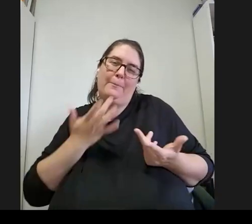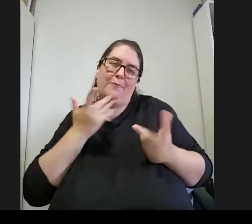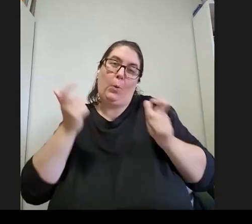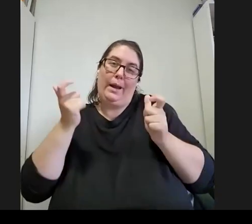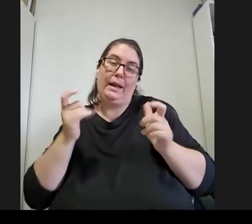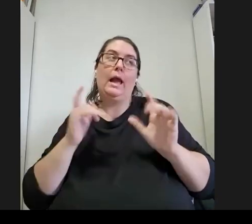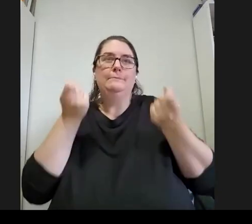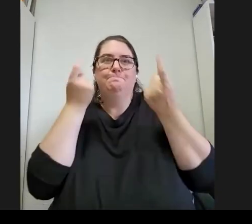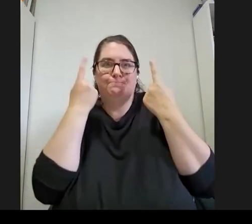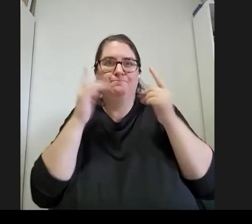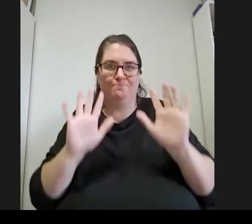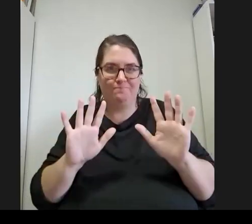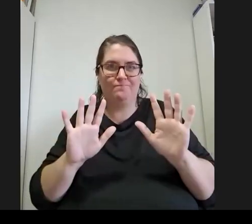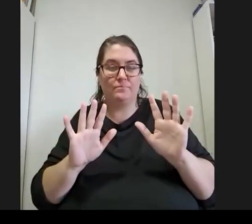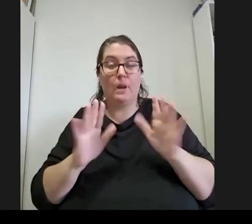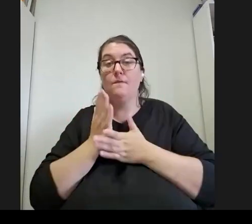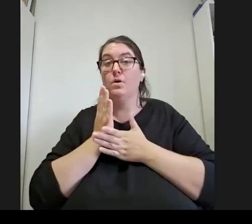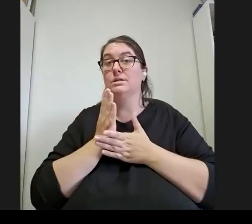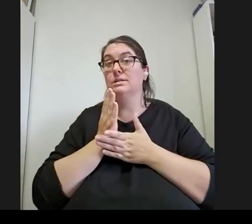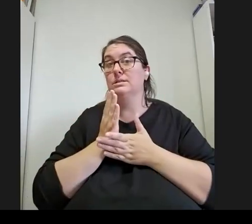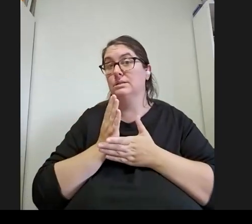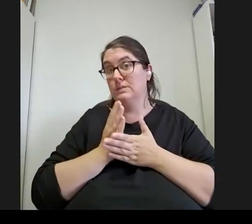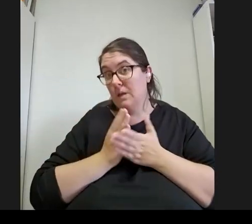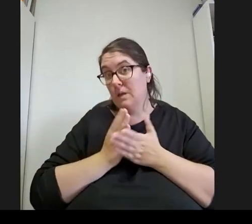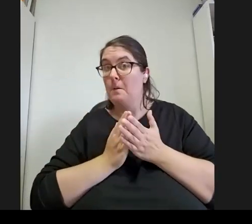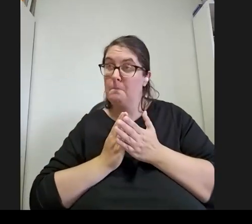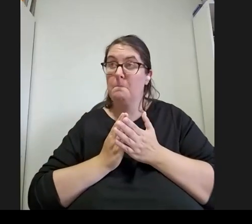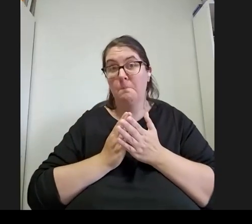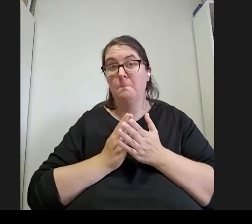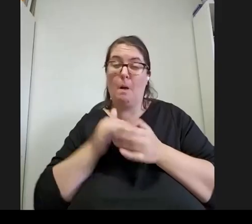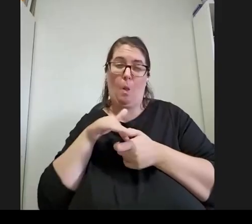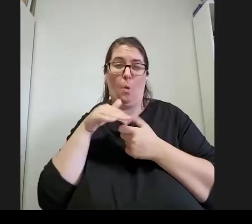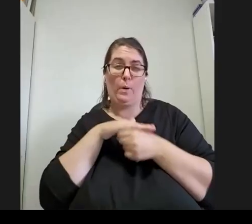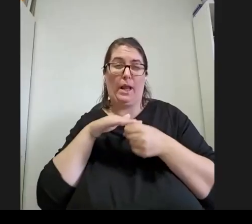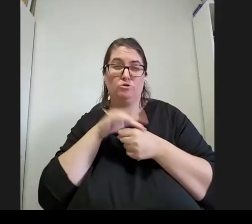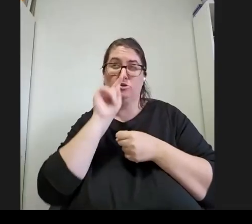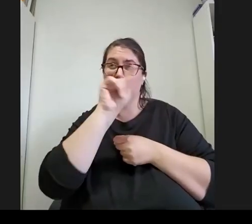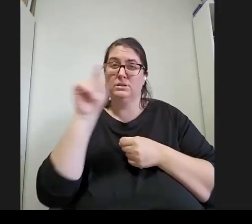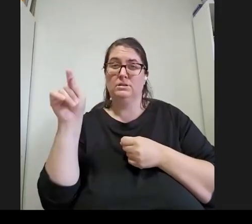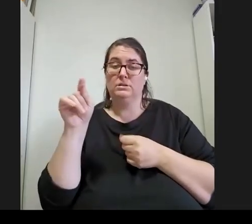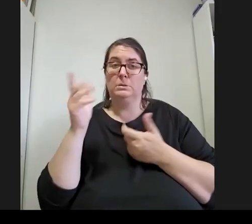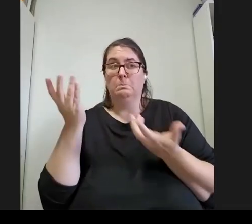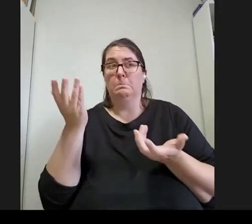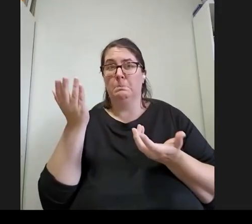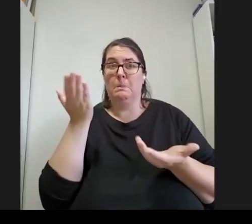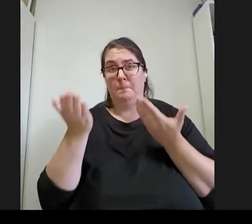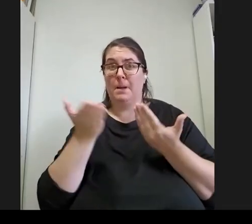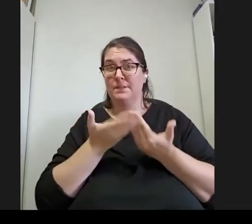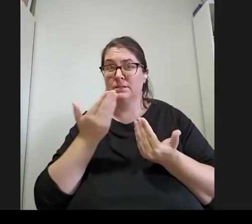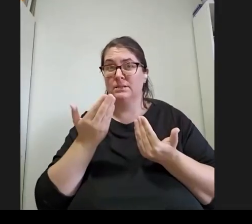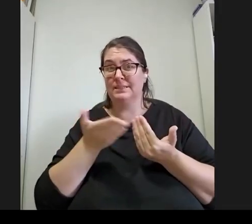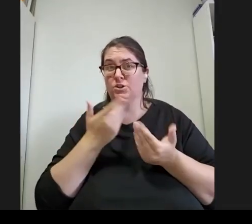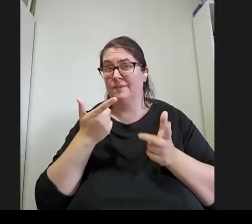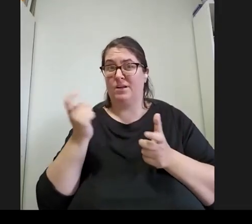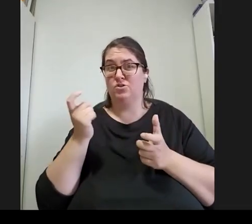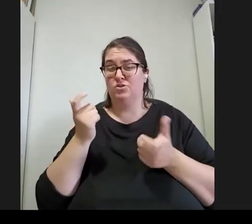do understand that for some location of services, maybe you don't have the privilege